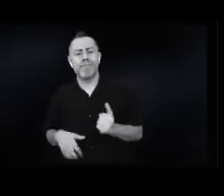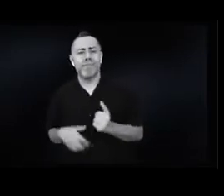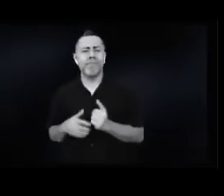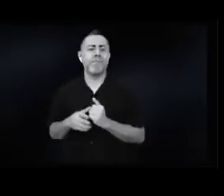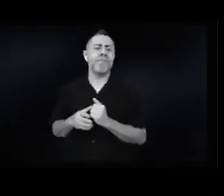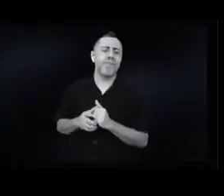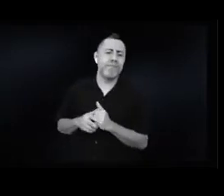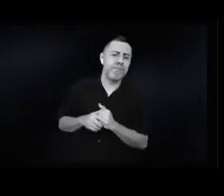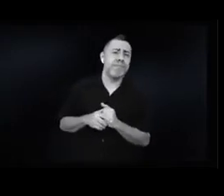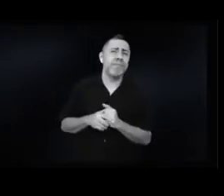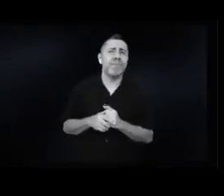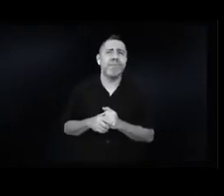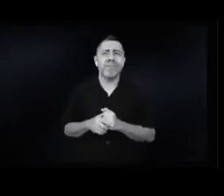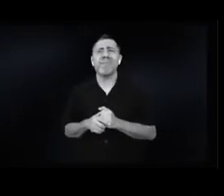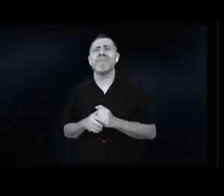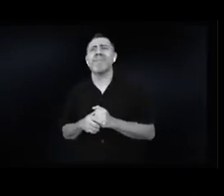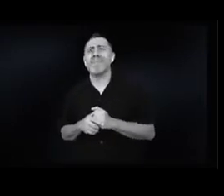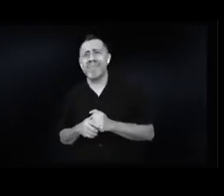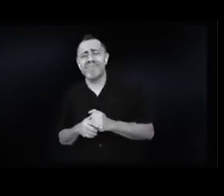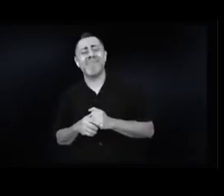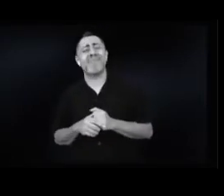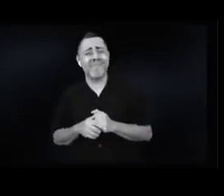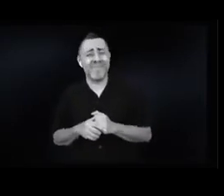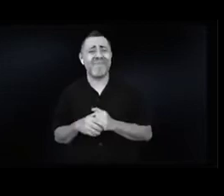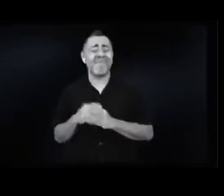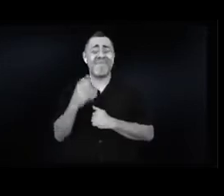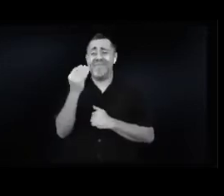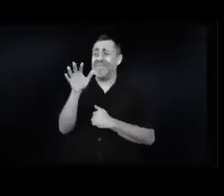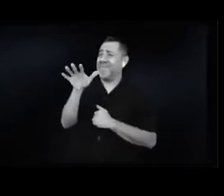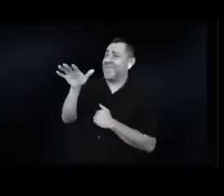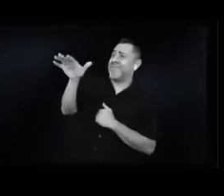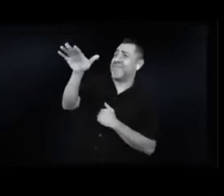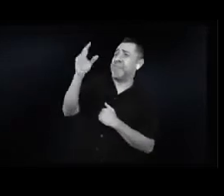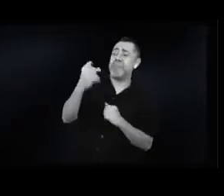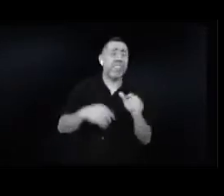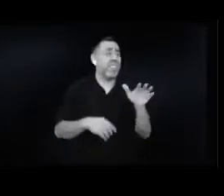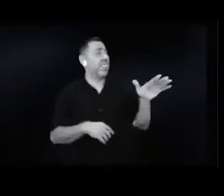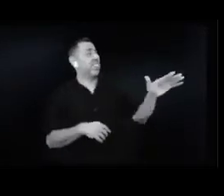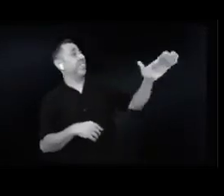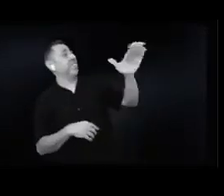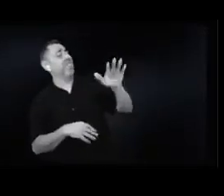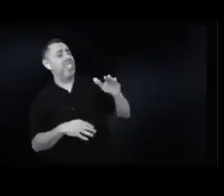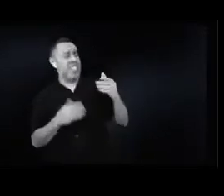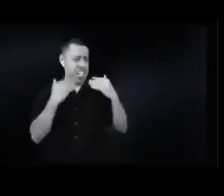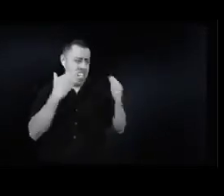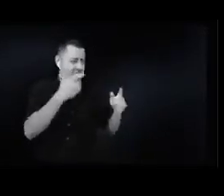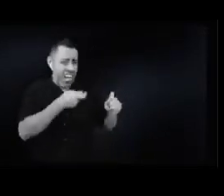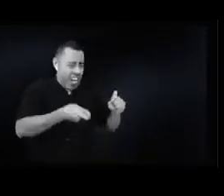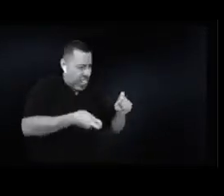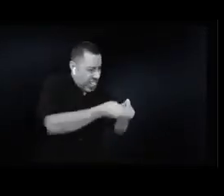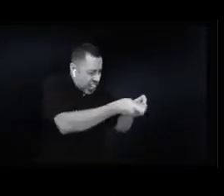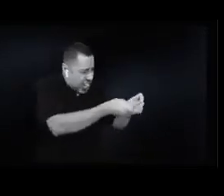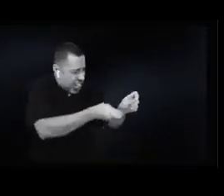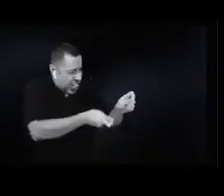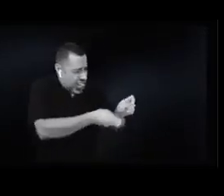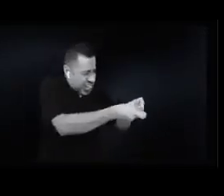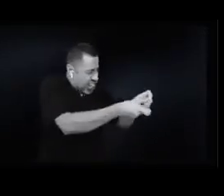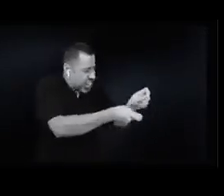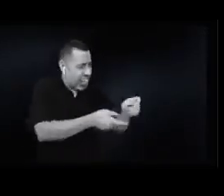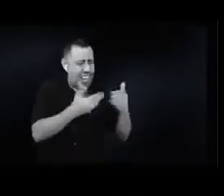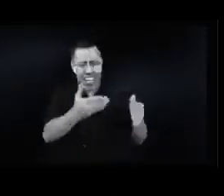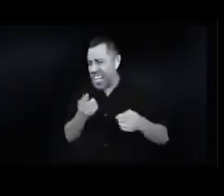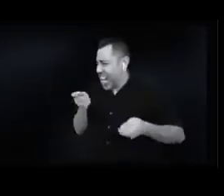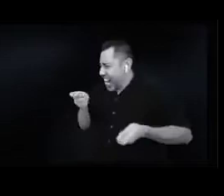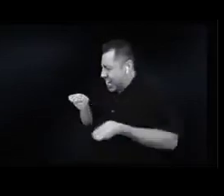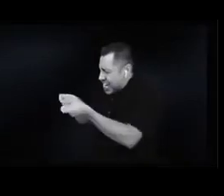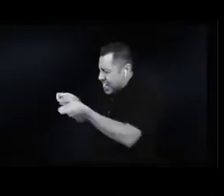They can try to break us down. Please don't feed